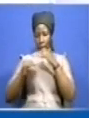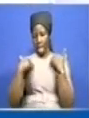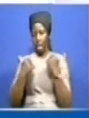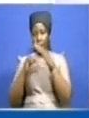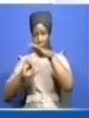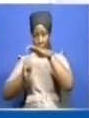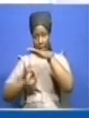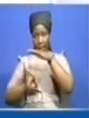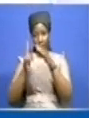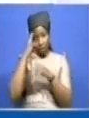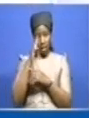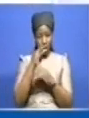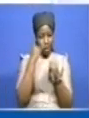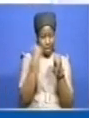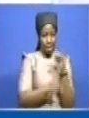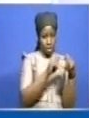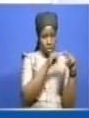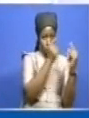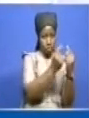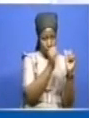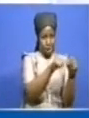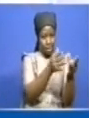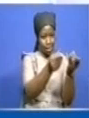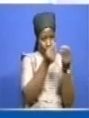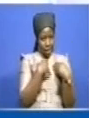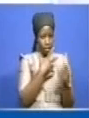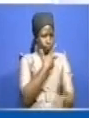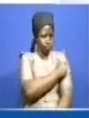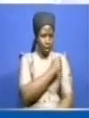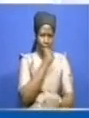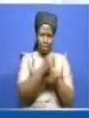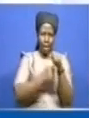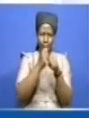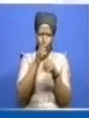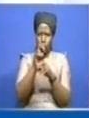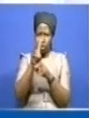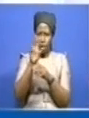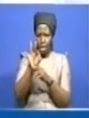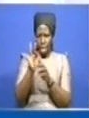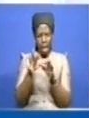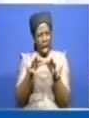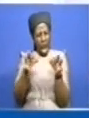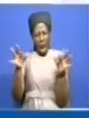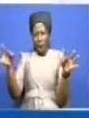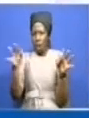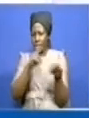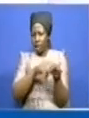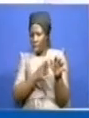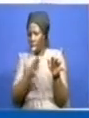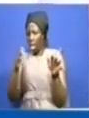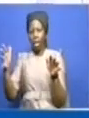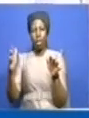last category can receive their vaccine in 2023, which seems to be a long period of time. I just wanted to know whether there